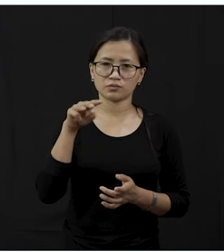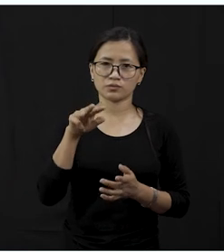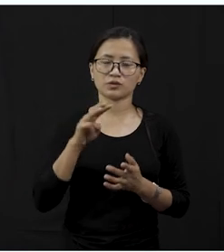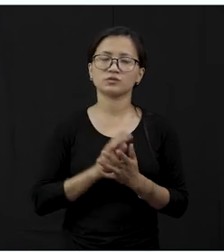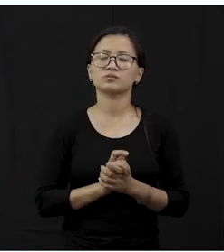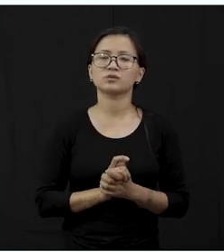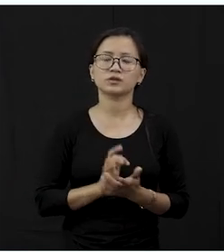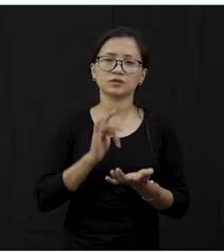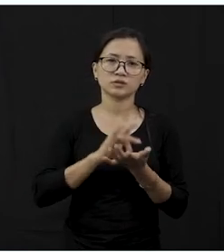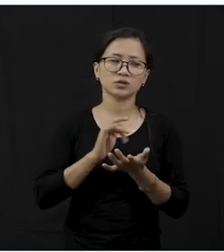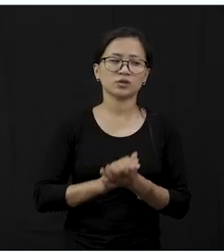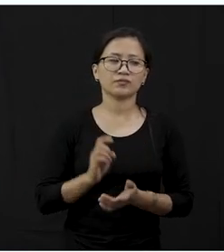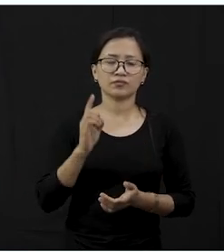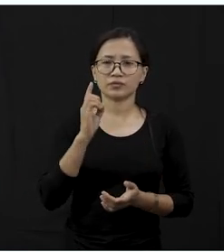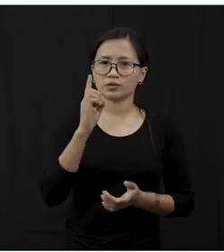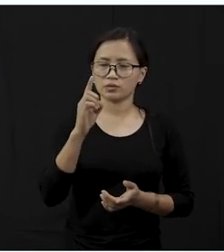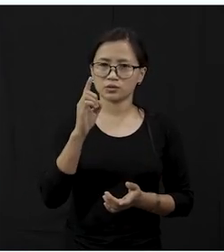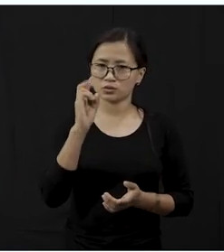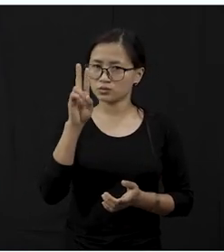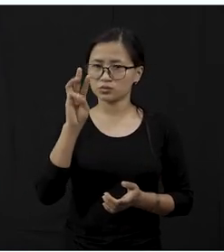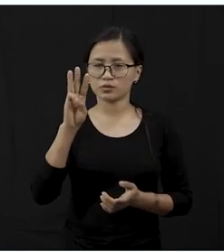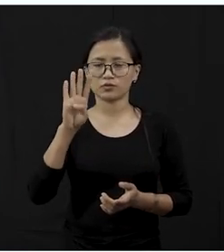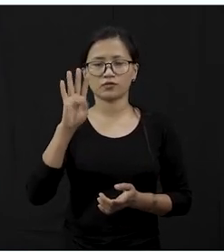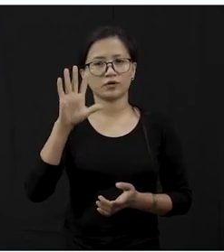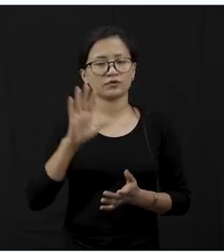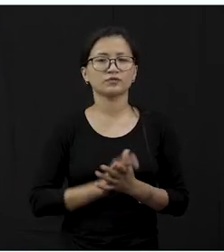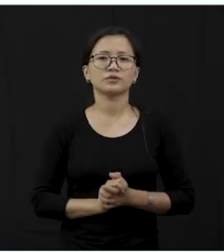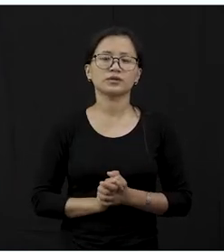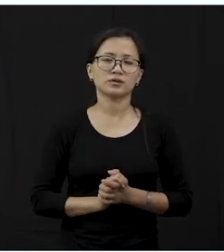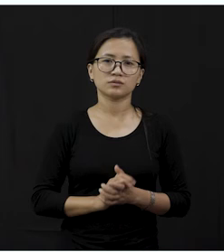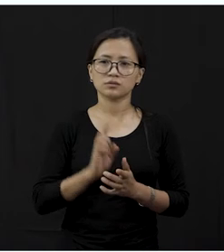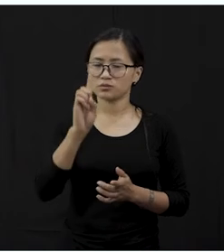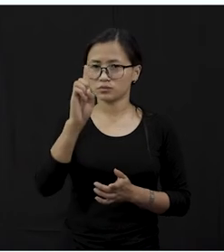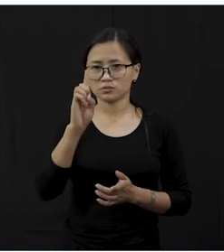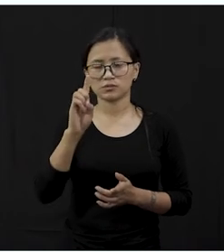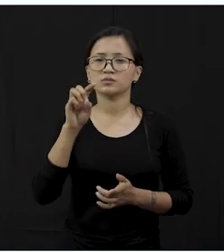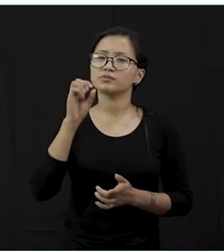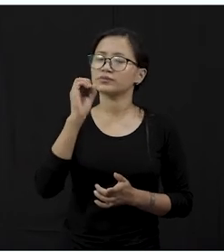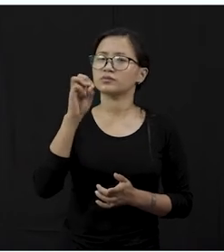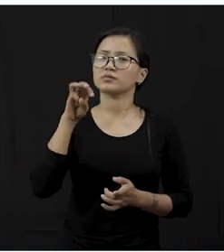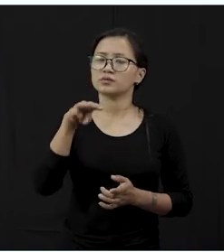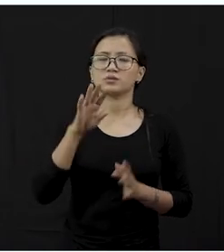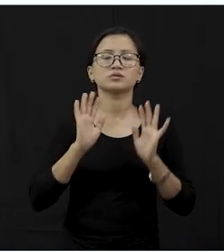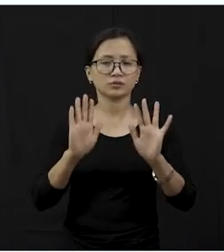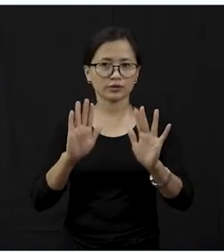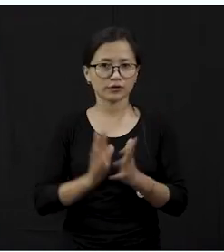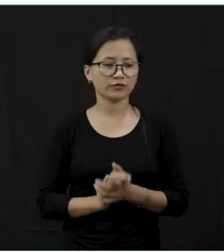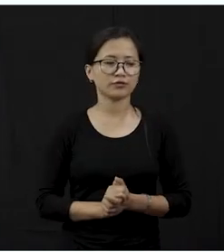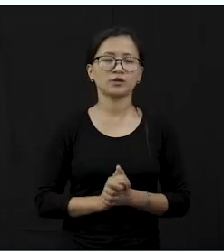1, 2, 3, 4, 5 bits on the thousands place, and on 10,000 you have three bits. So you will write